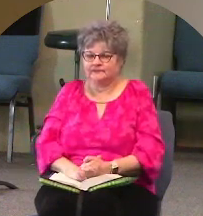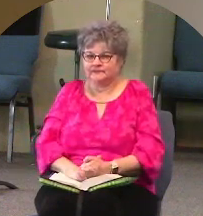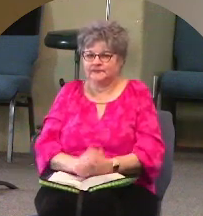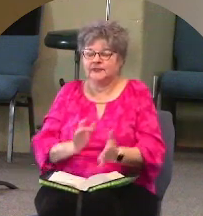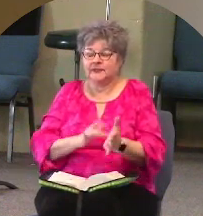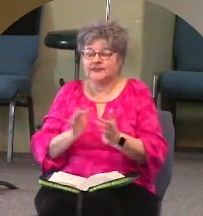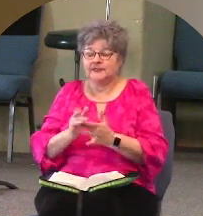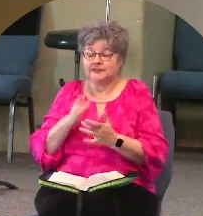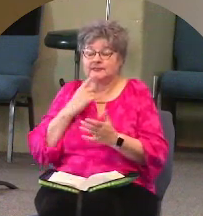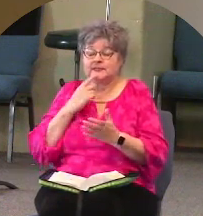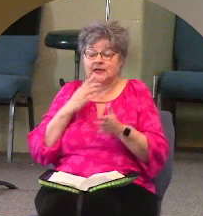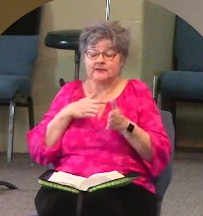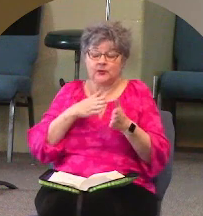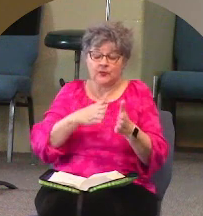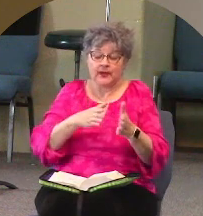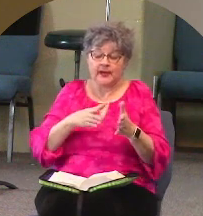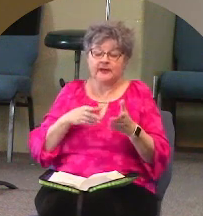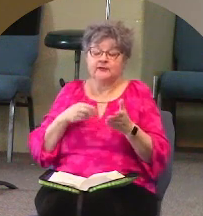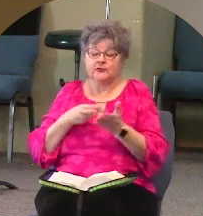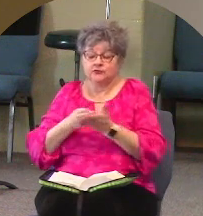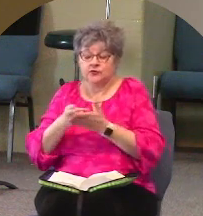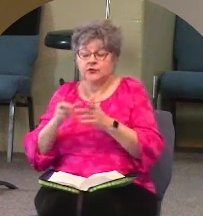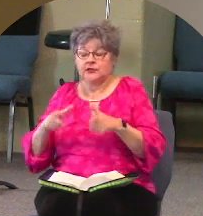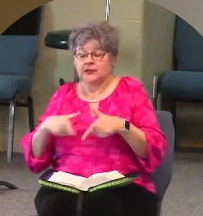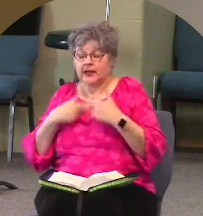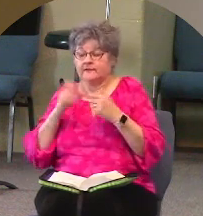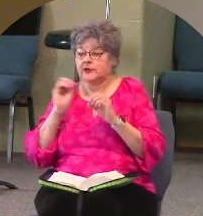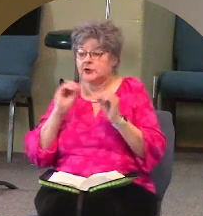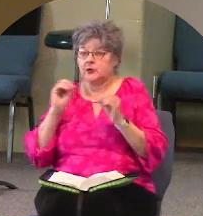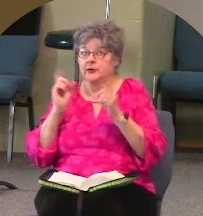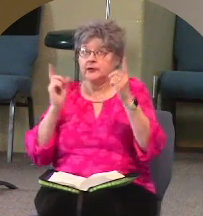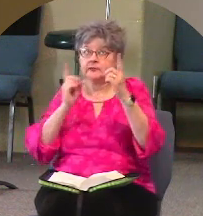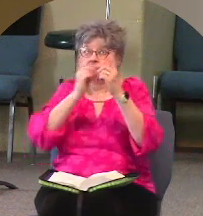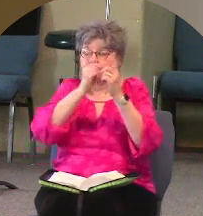Jesus said, I'm the way, the truth, and life. No one comes to the Father except through me.